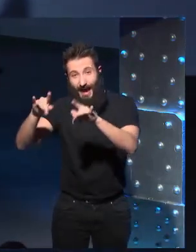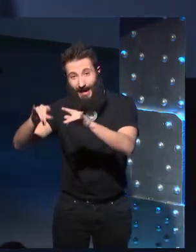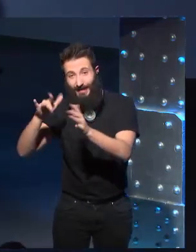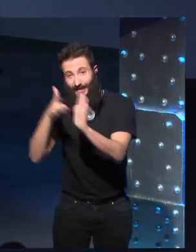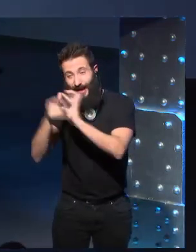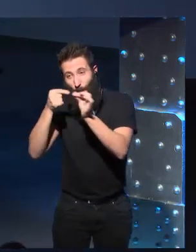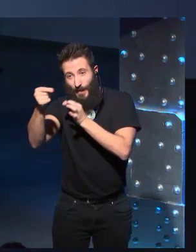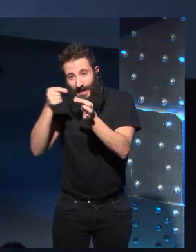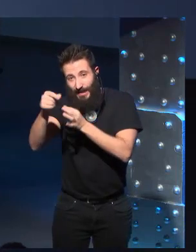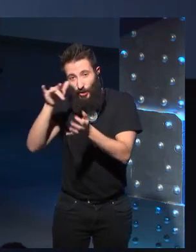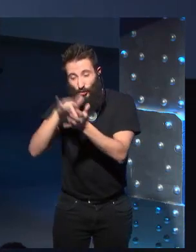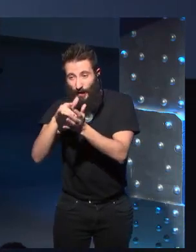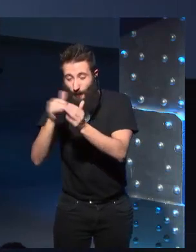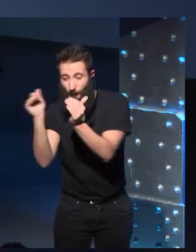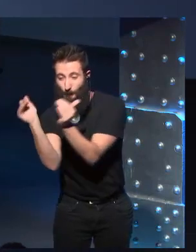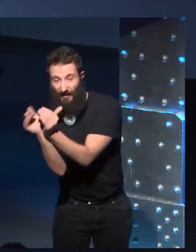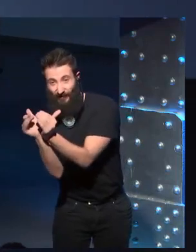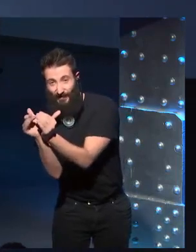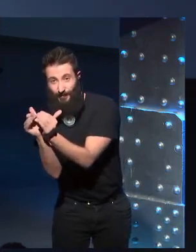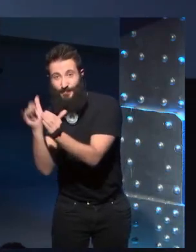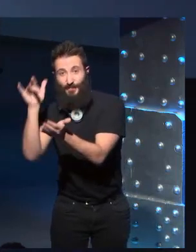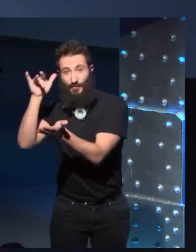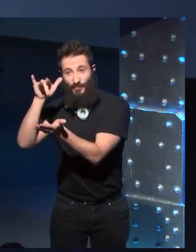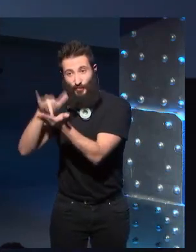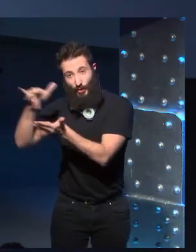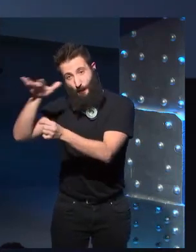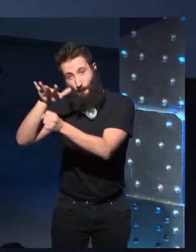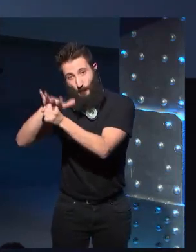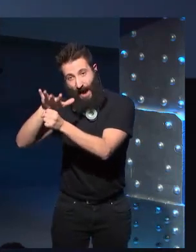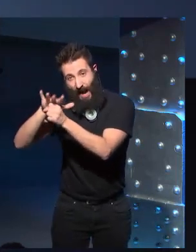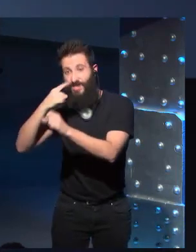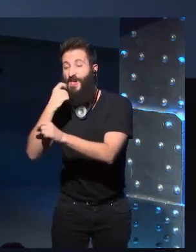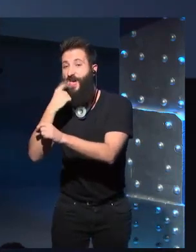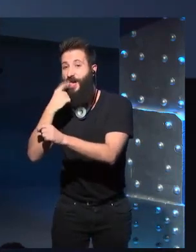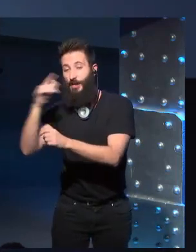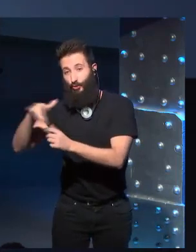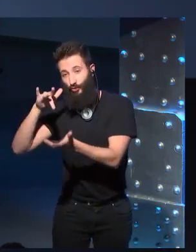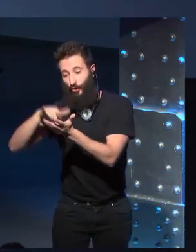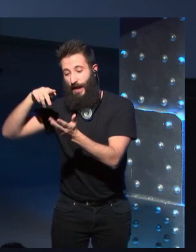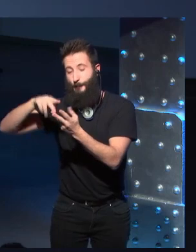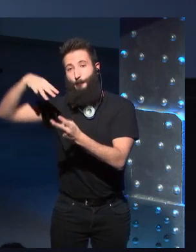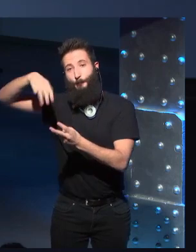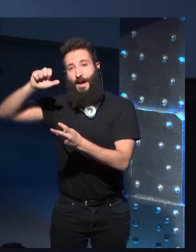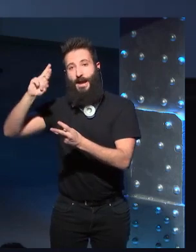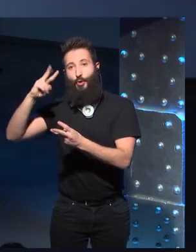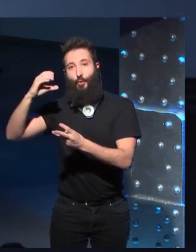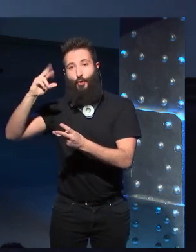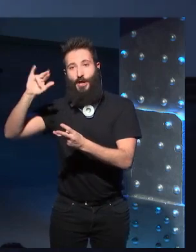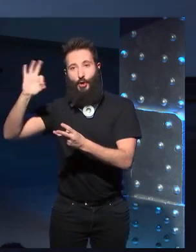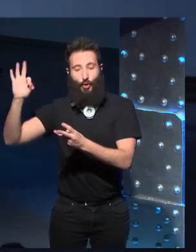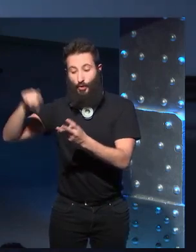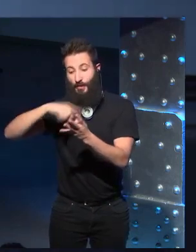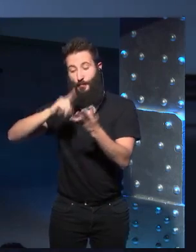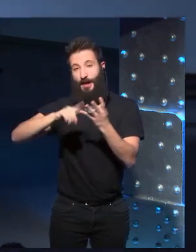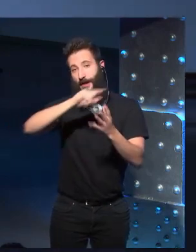have Venus, then Mars, then Mercury. And then you get the giants, like